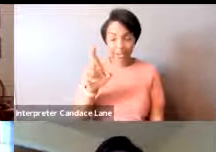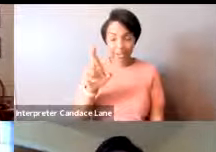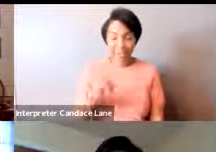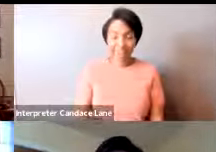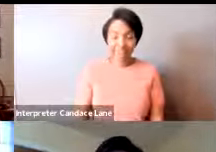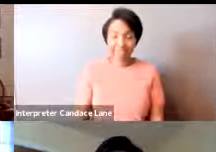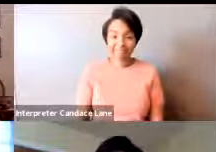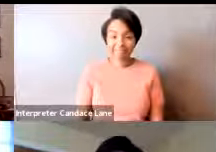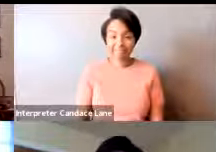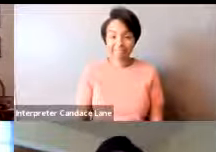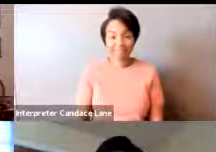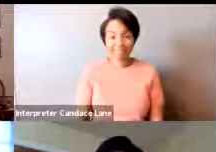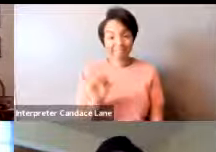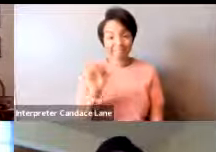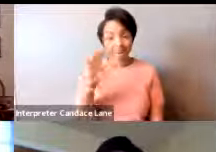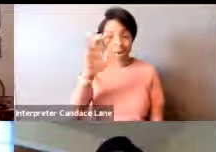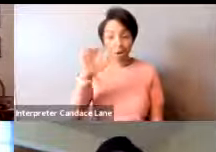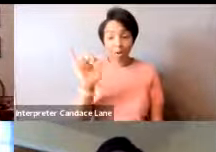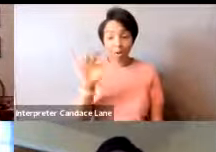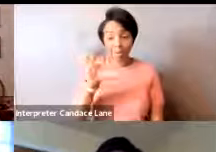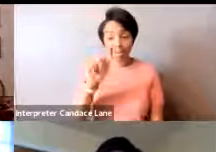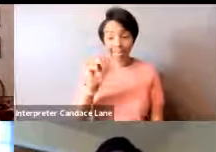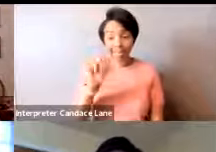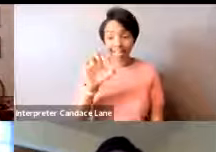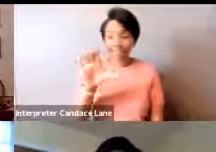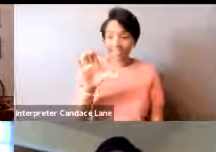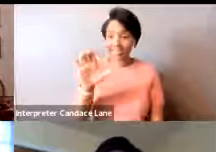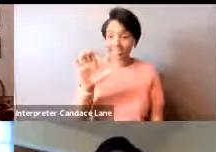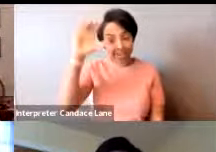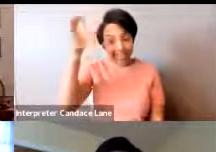Amber Berteloot and Candace Lane.